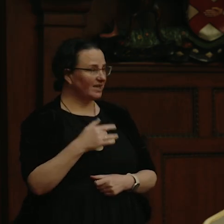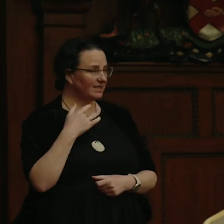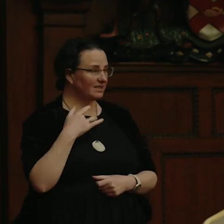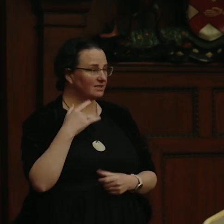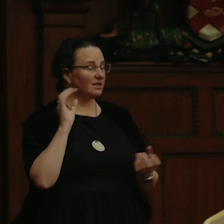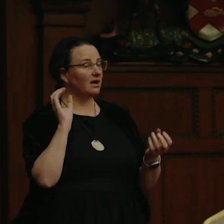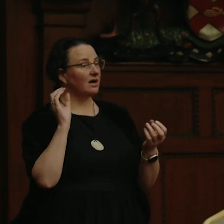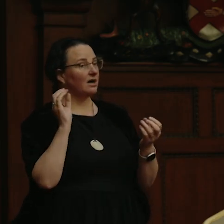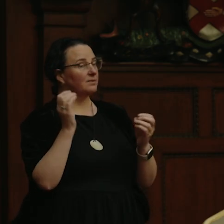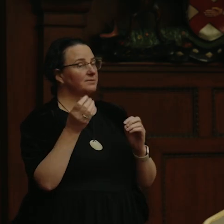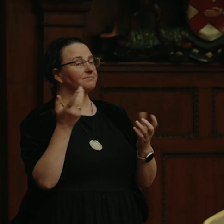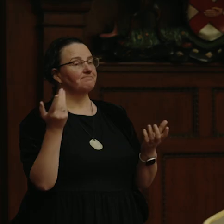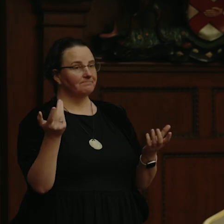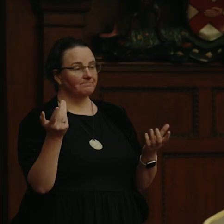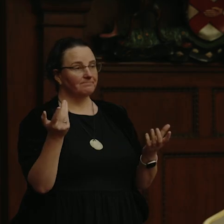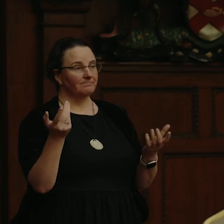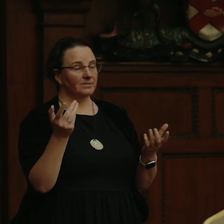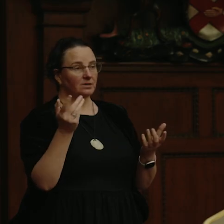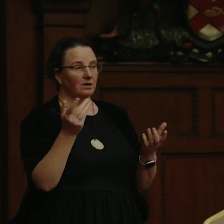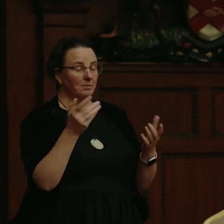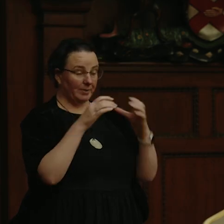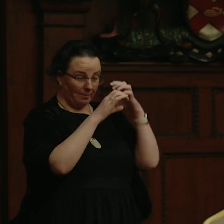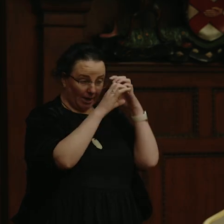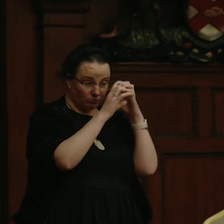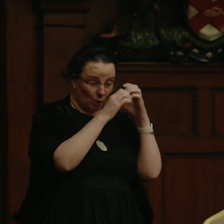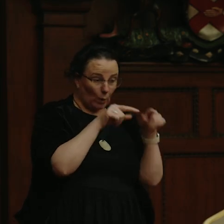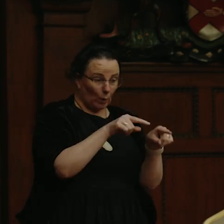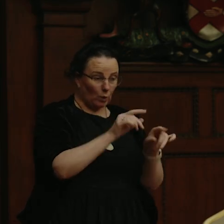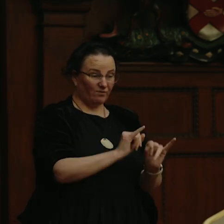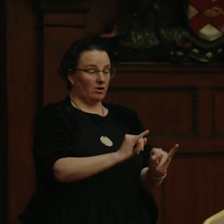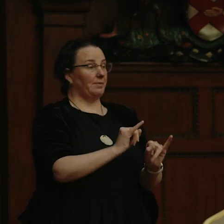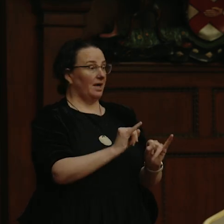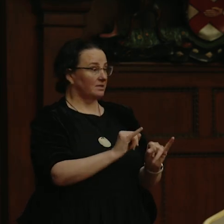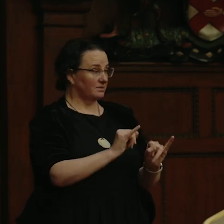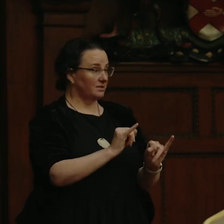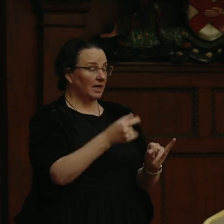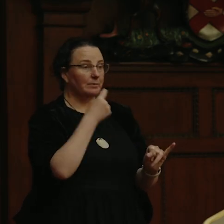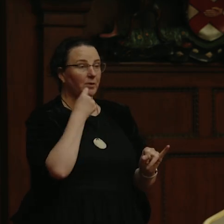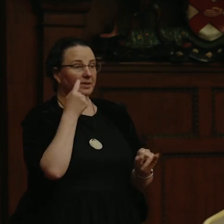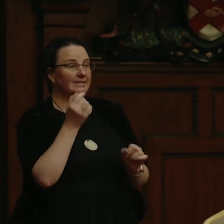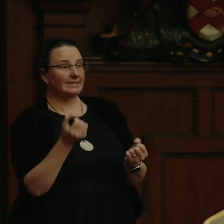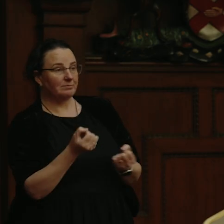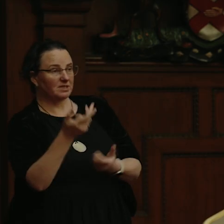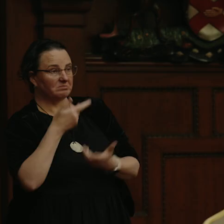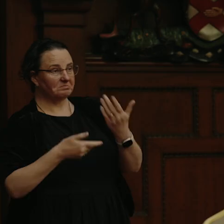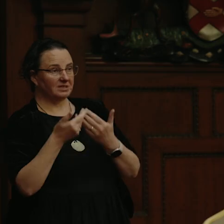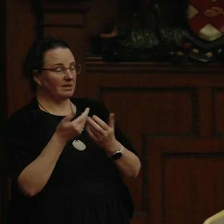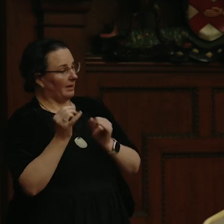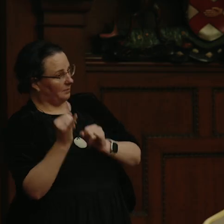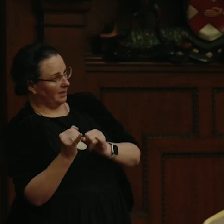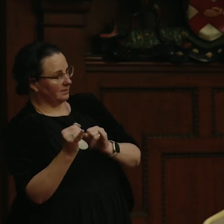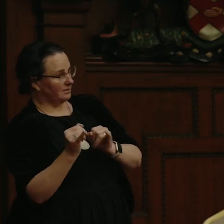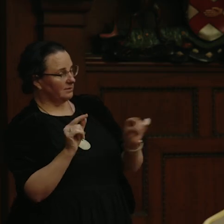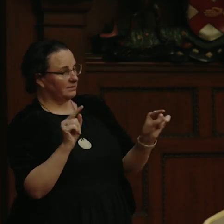of that is sometimes they can look really bad under the microscope and, the symptoms mightn't be as bad. And that's what we